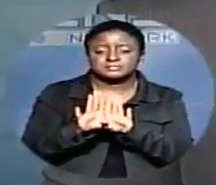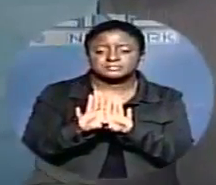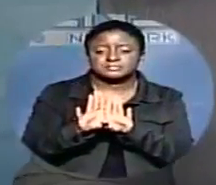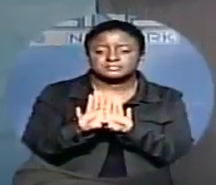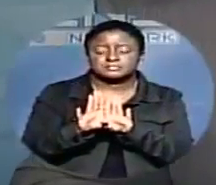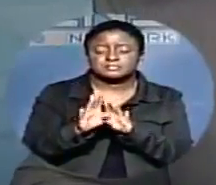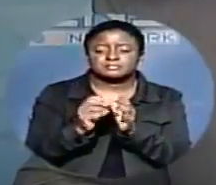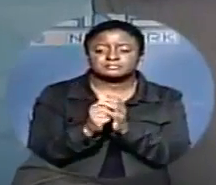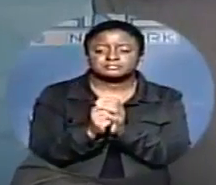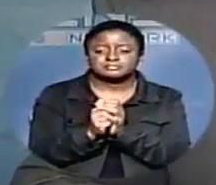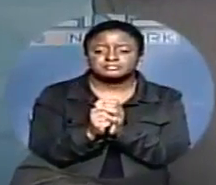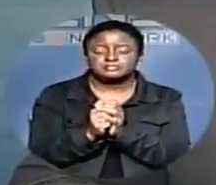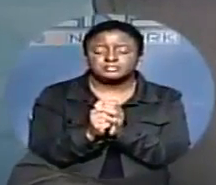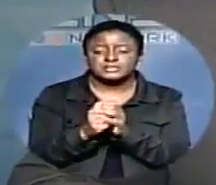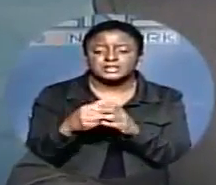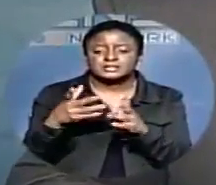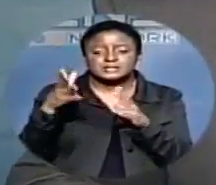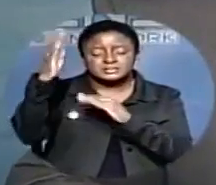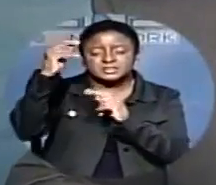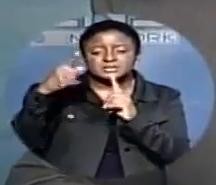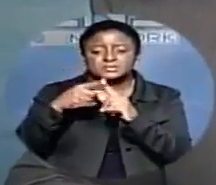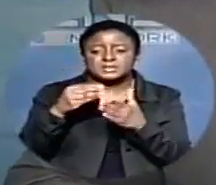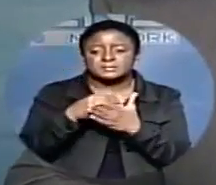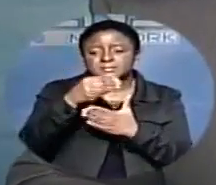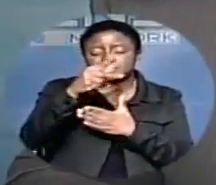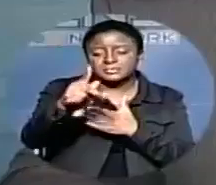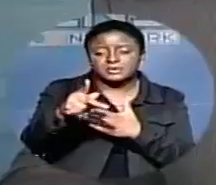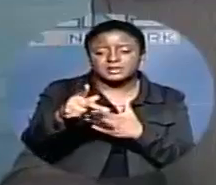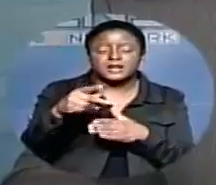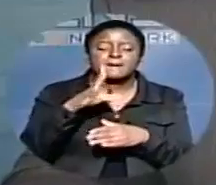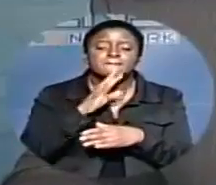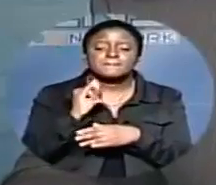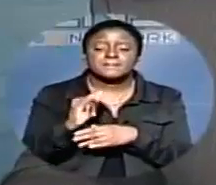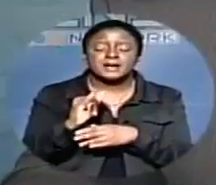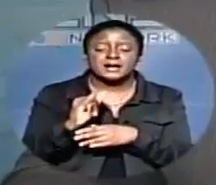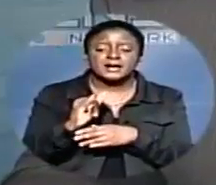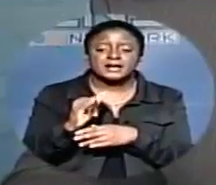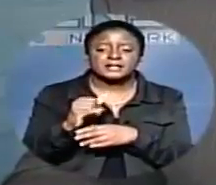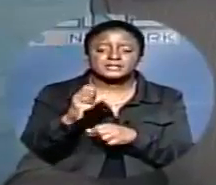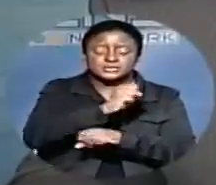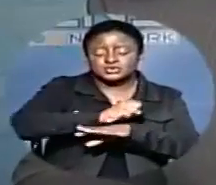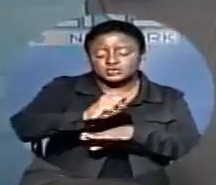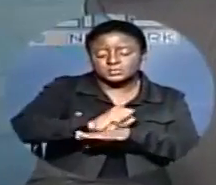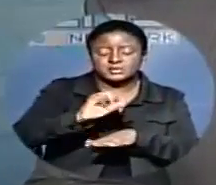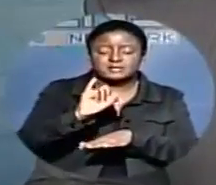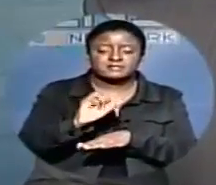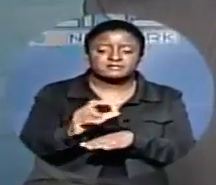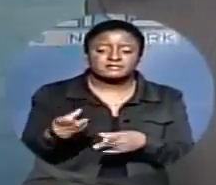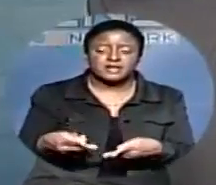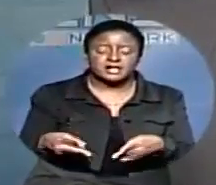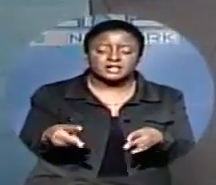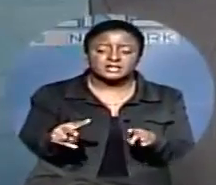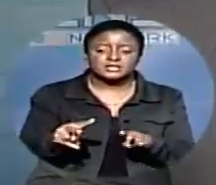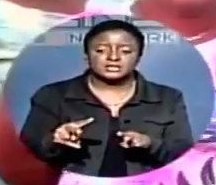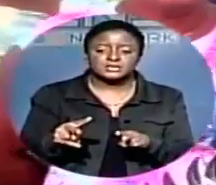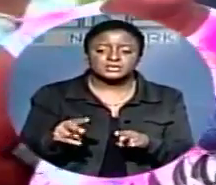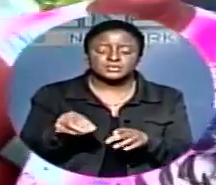spoke with our news team after the meeting with labor officials today. Here's Janaea Noel Ferguson with that.